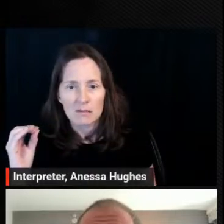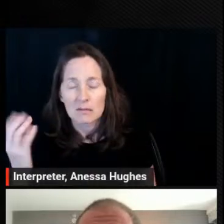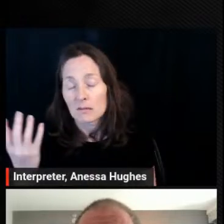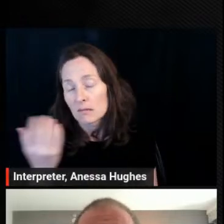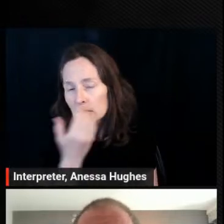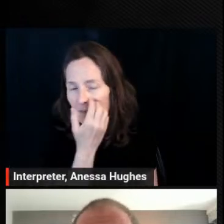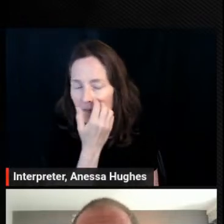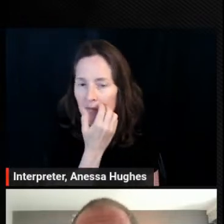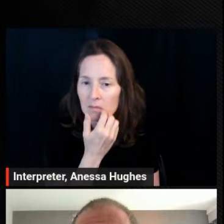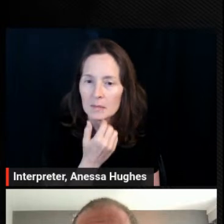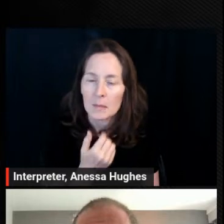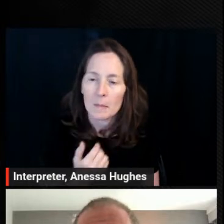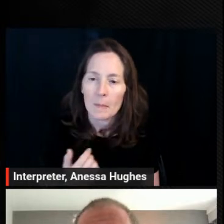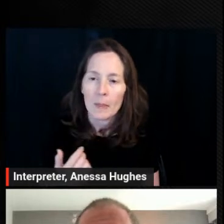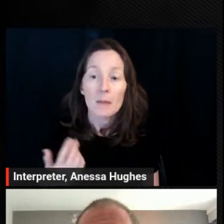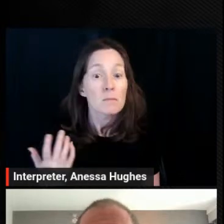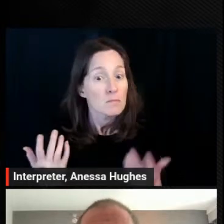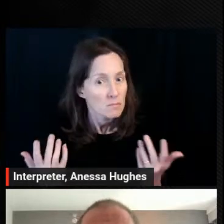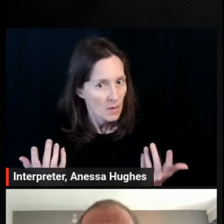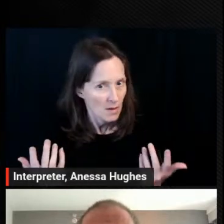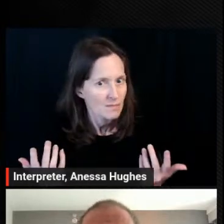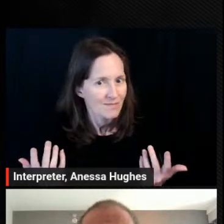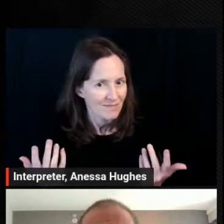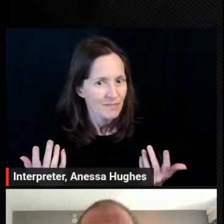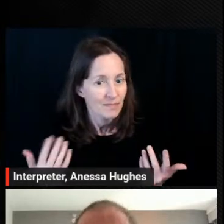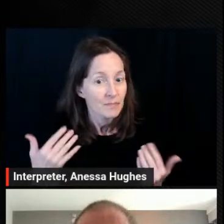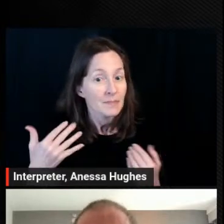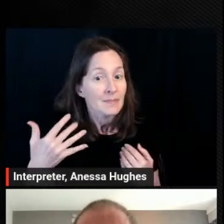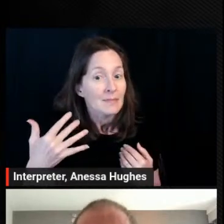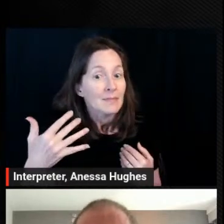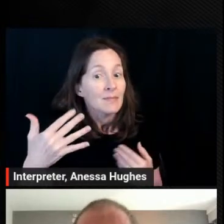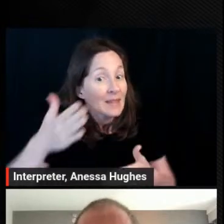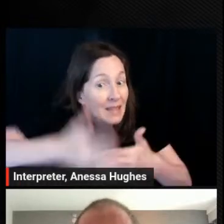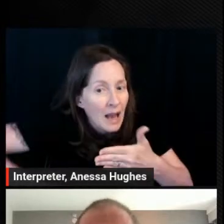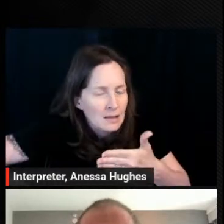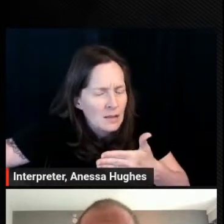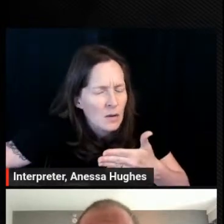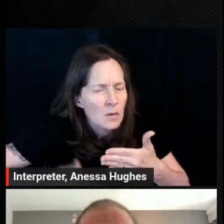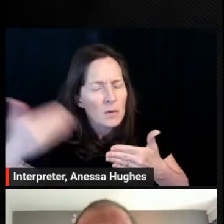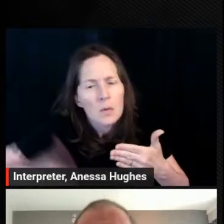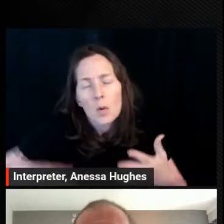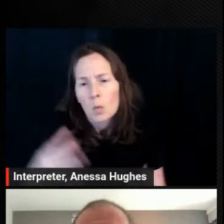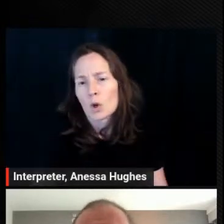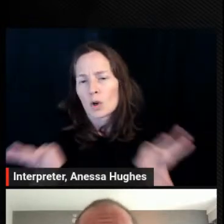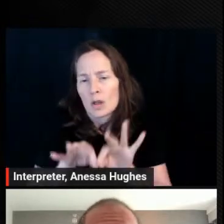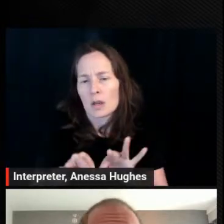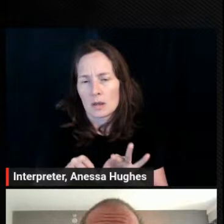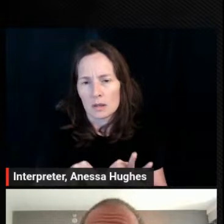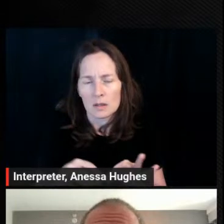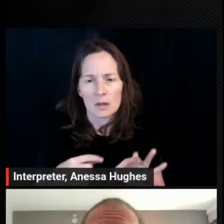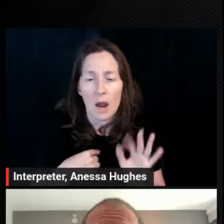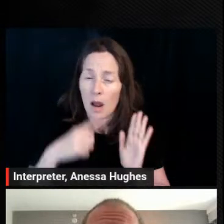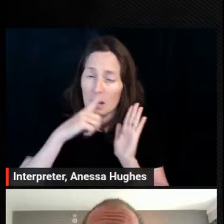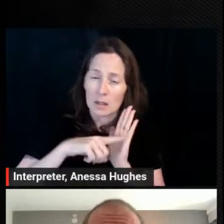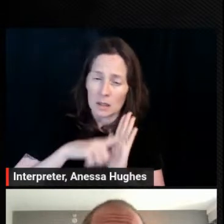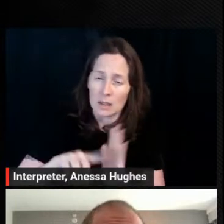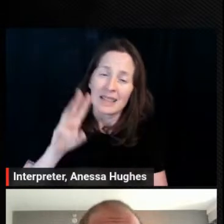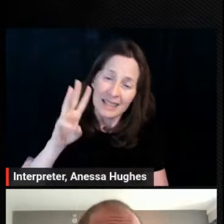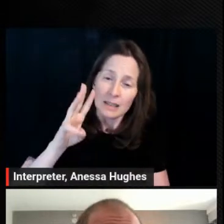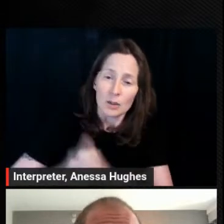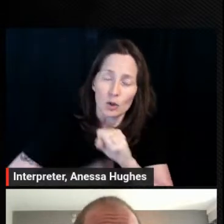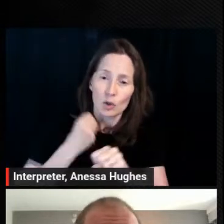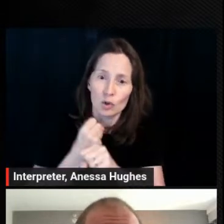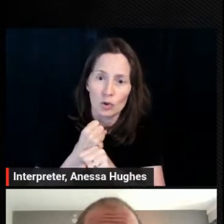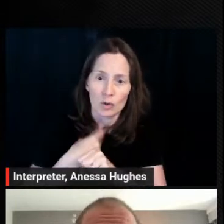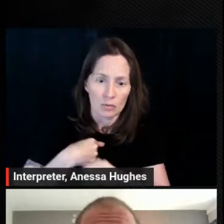But ultimately, I think it's been worth it. Over 6 years of research for this book, I unearthed dozens and dozens